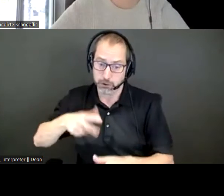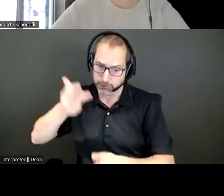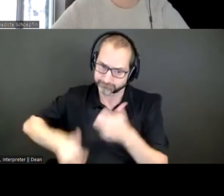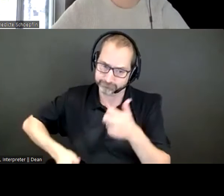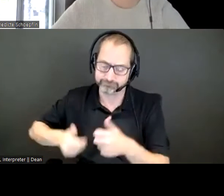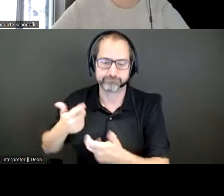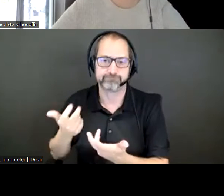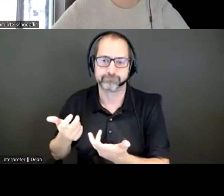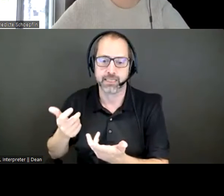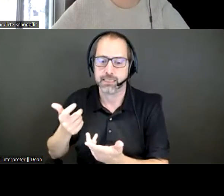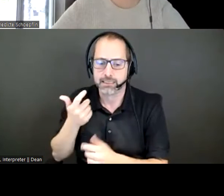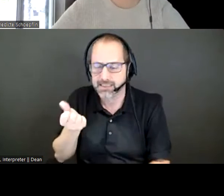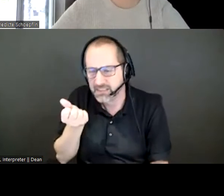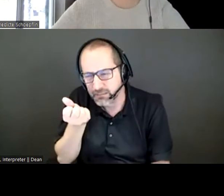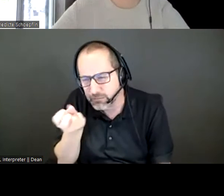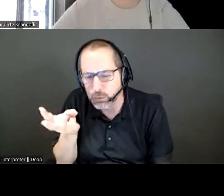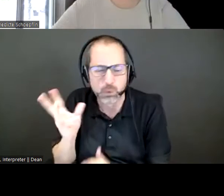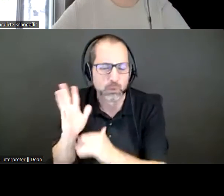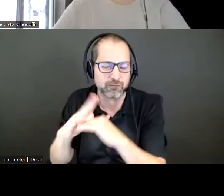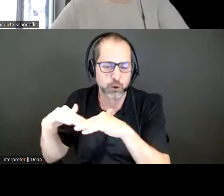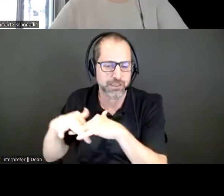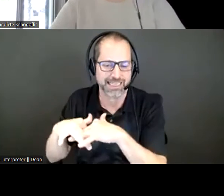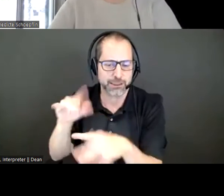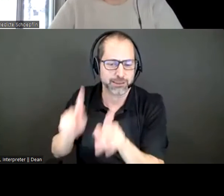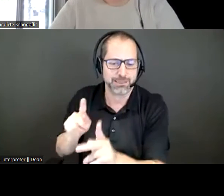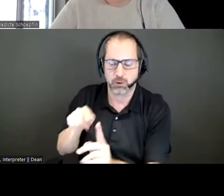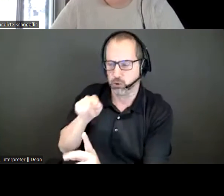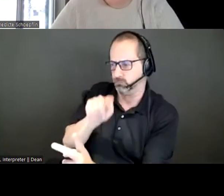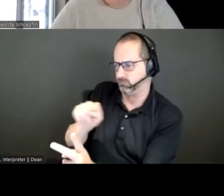so few First Nations individuals, and even less